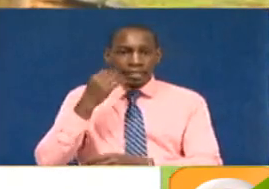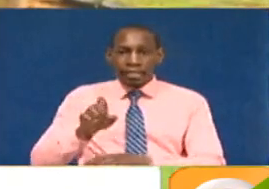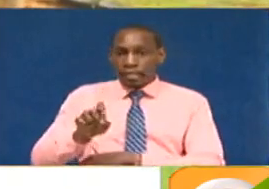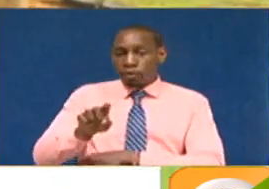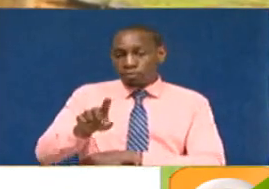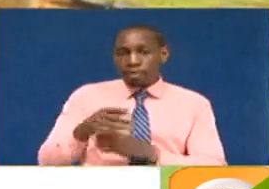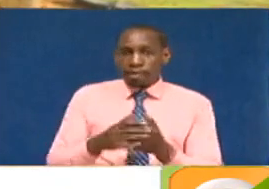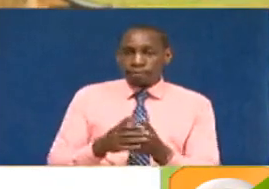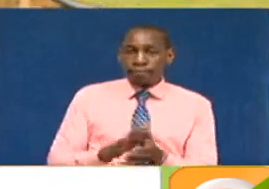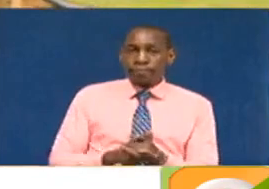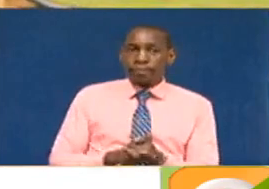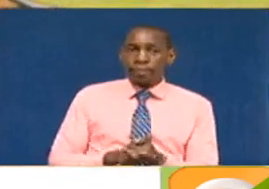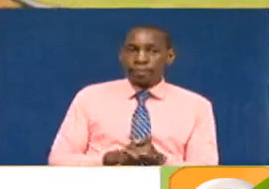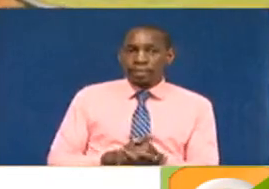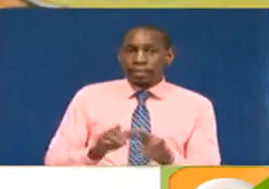that